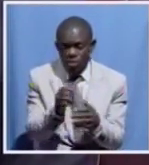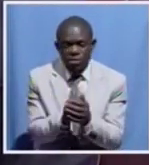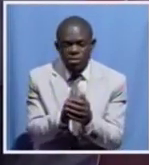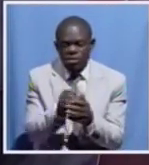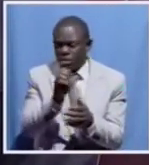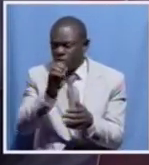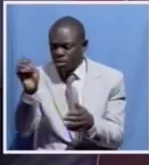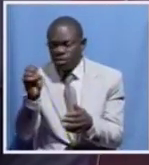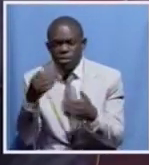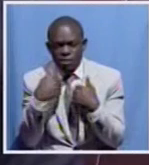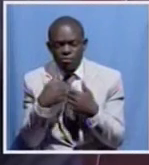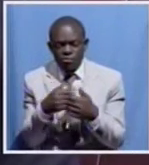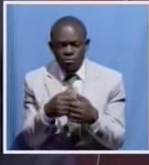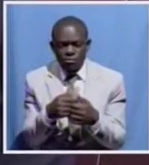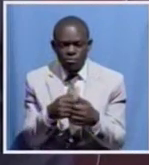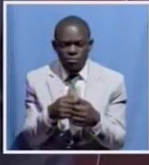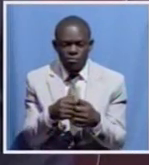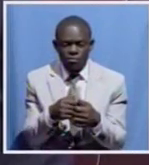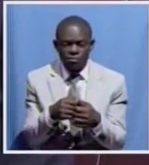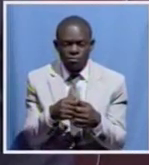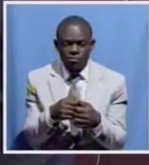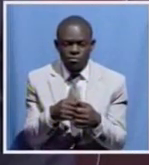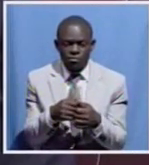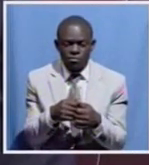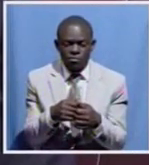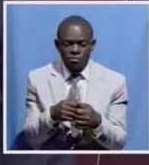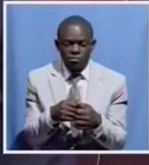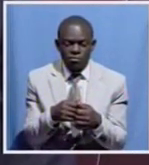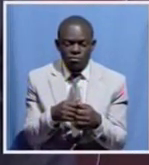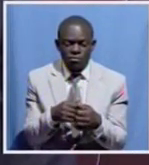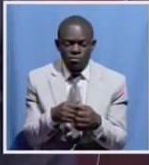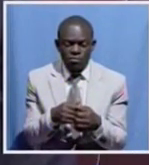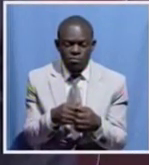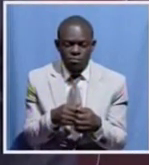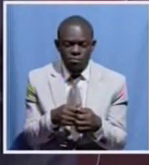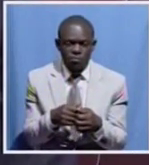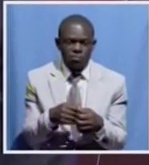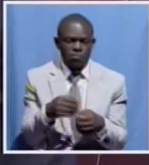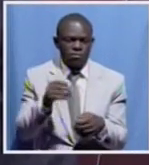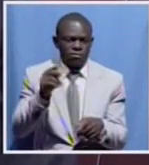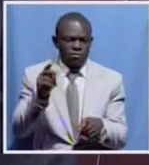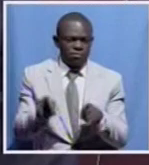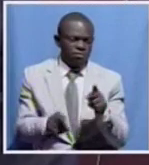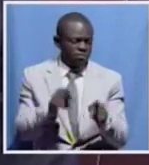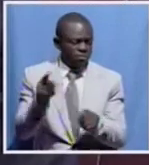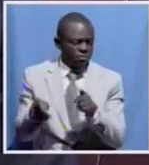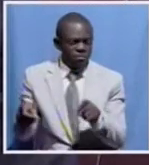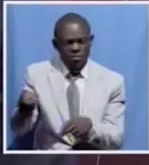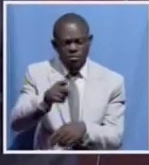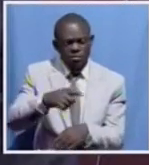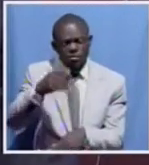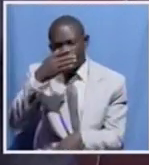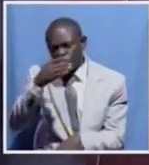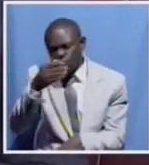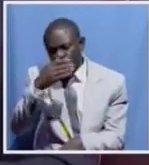East. Is there a justification in the statement that probably the people that face graft charges are treated with kids'